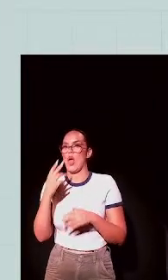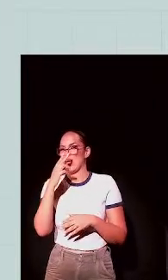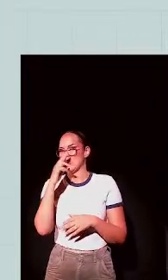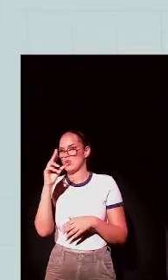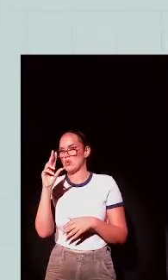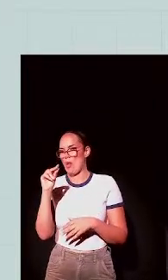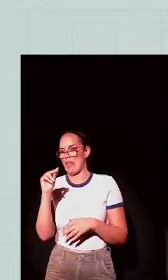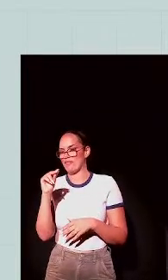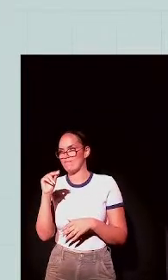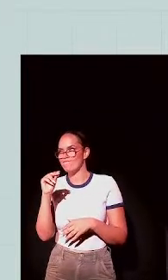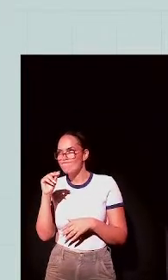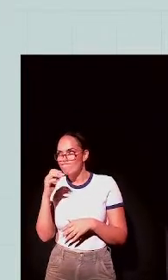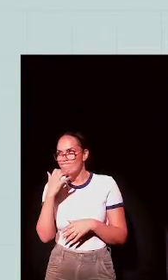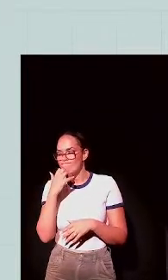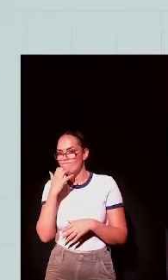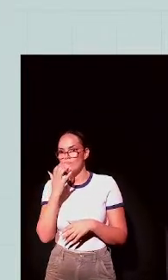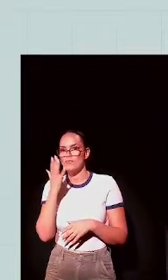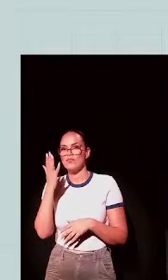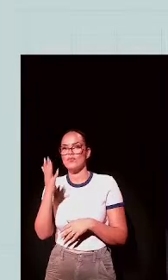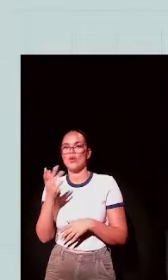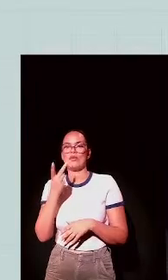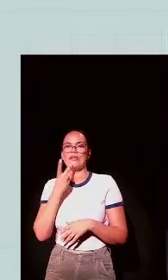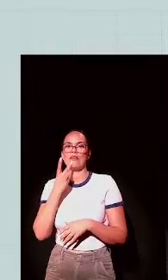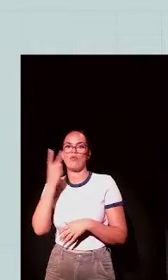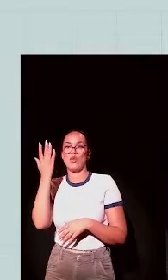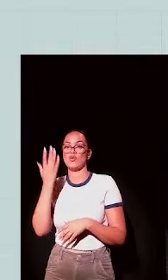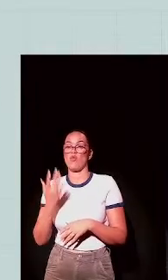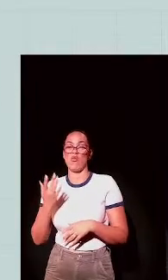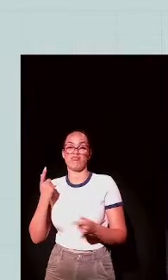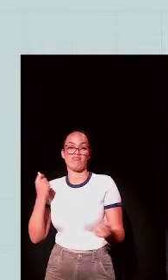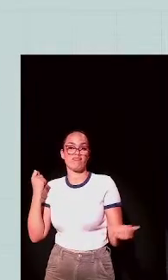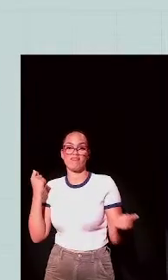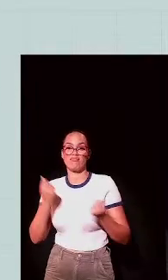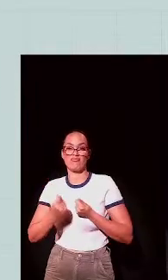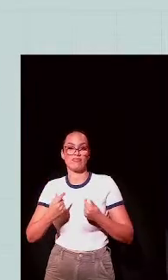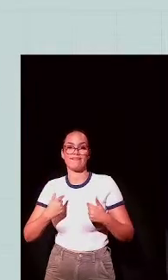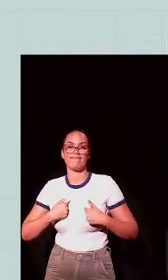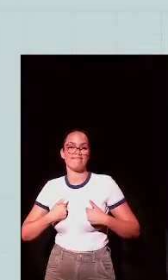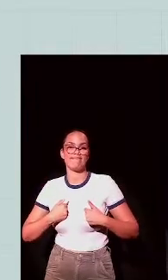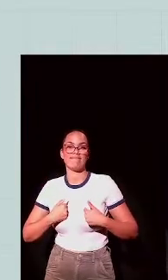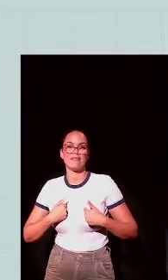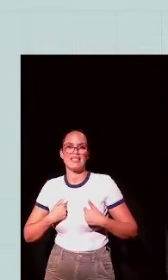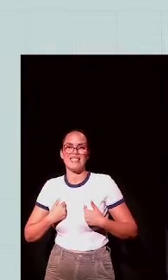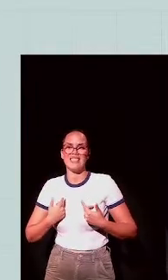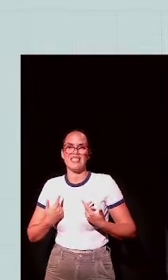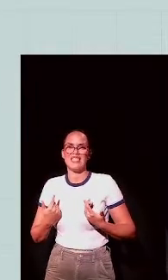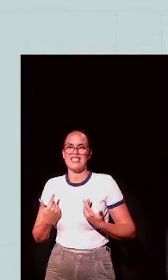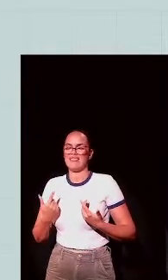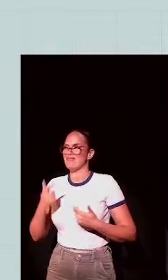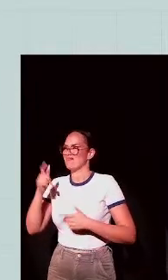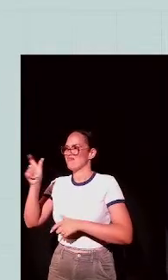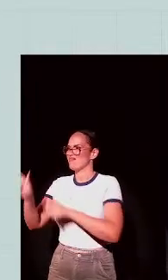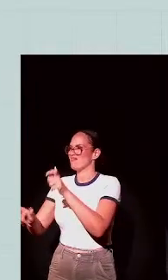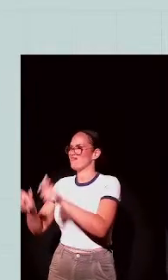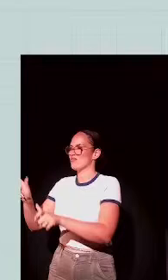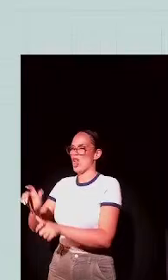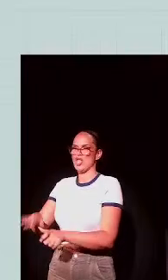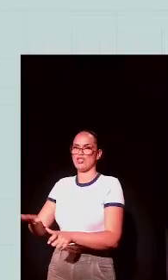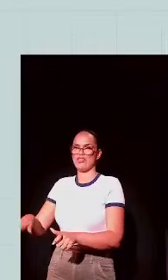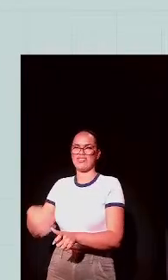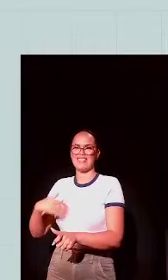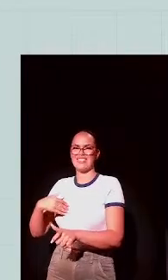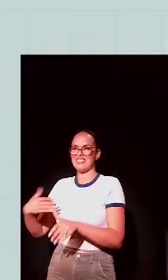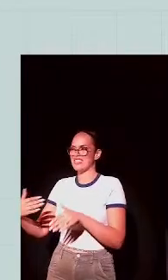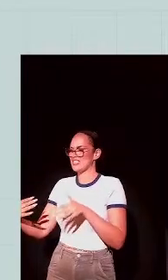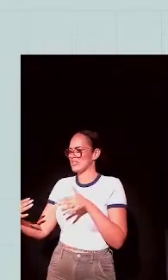secondary school. And that's when everything changed. I just couldn't mirror the other children. And